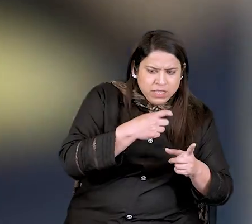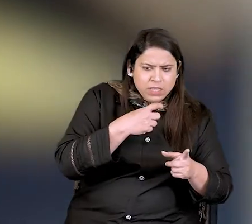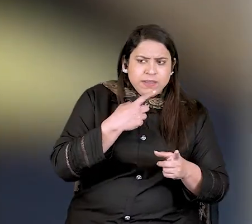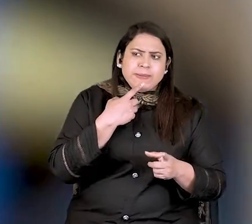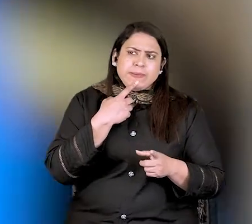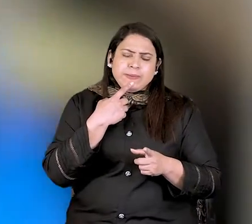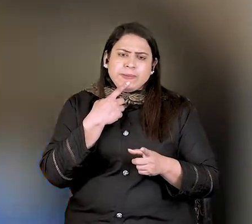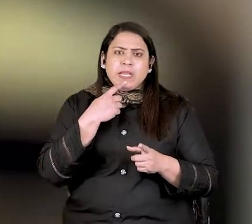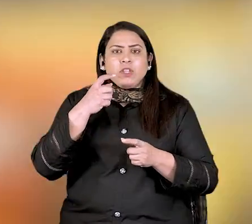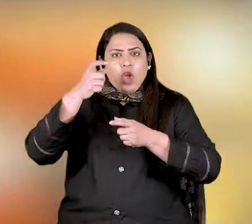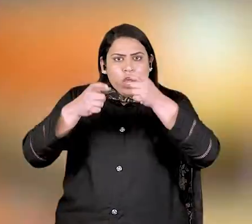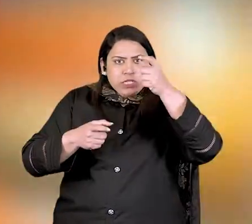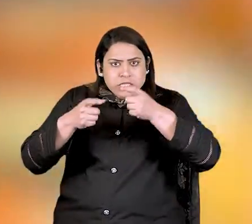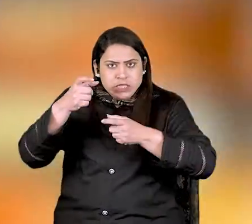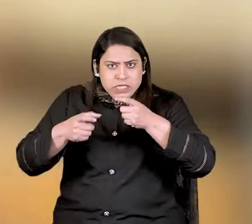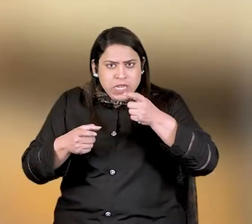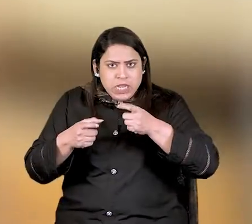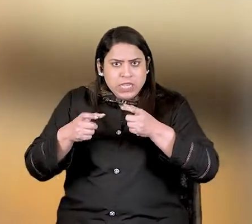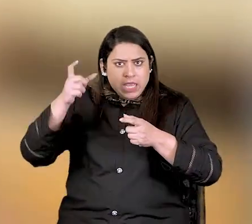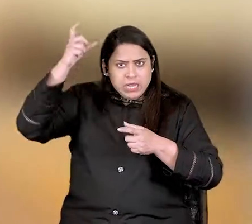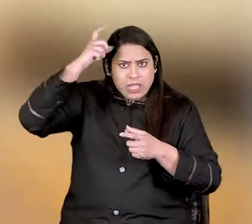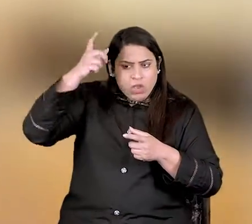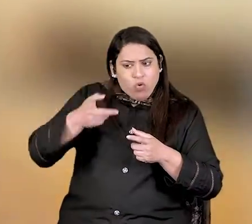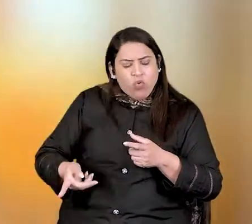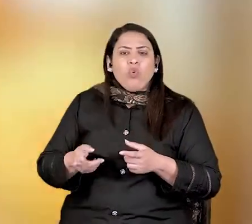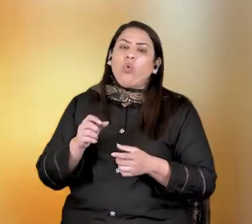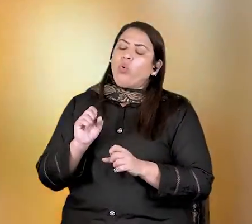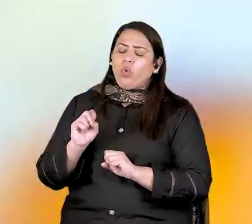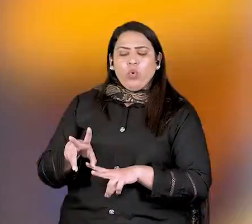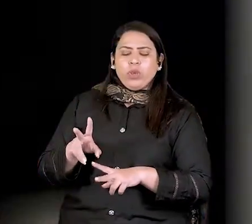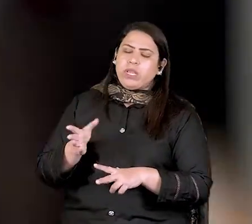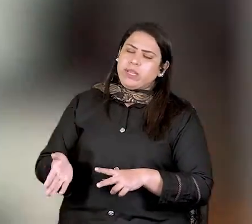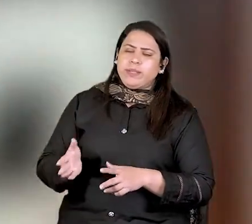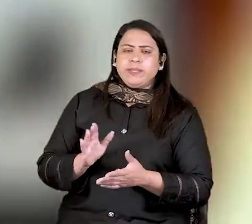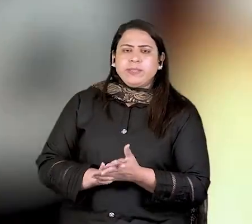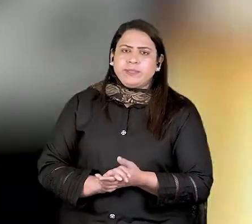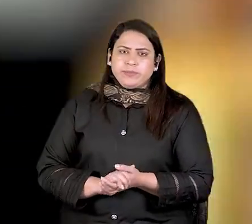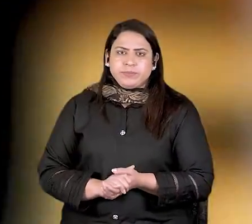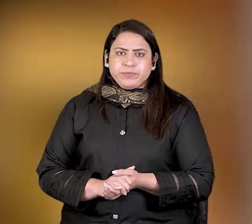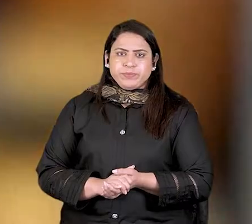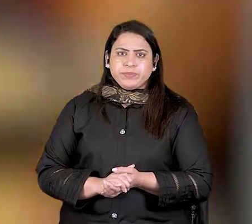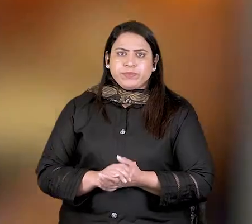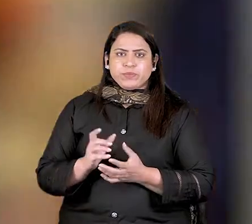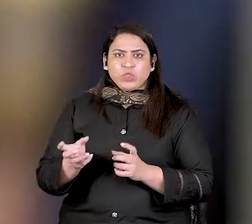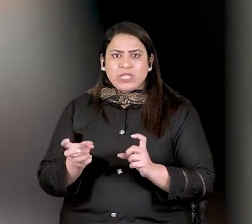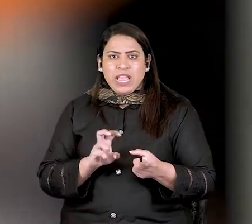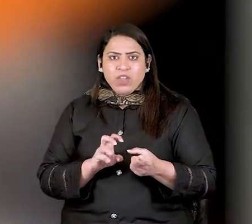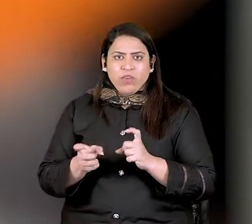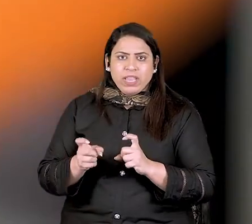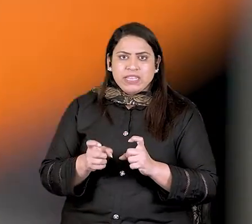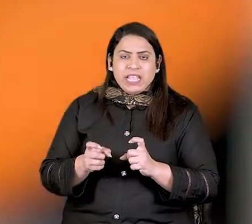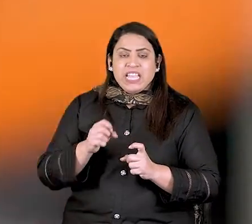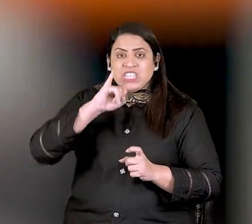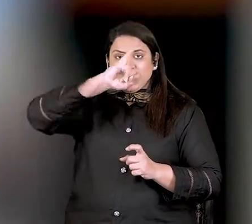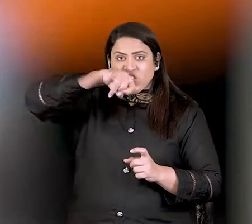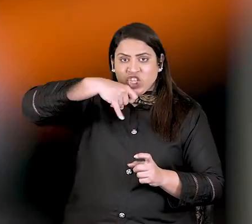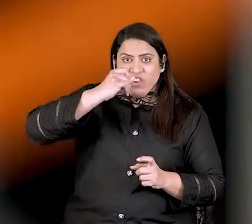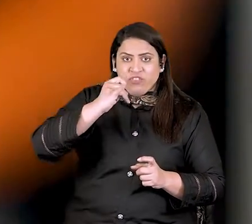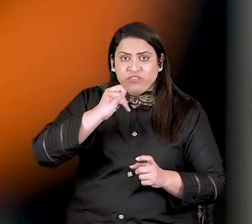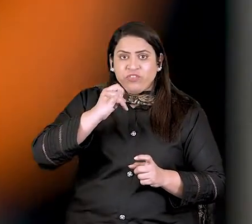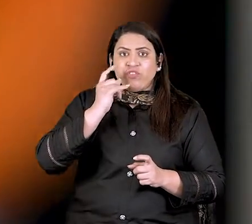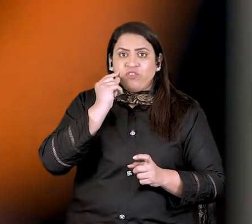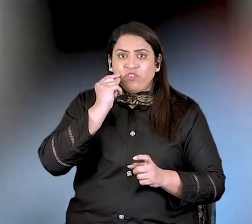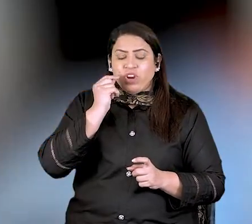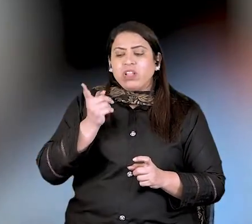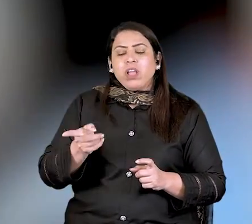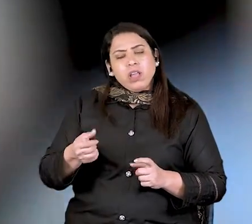this experimentation. So my own burger chain that I was going to be doing was going to be Australian chain. But with them on board, the meat